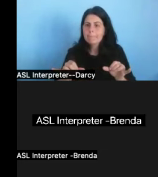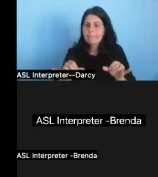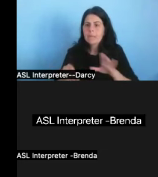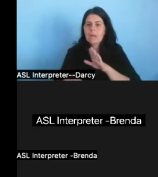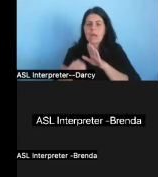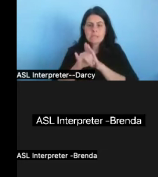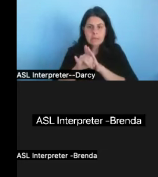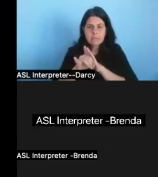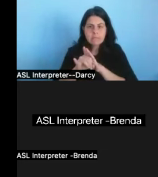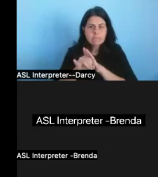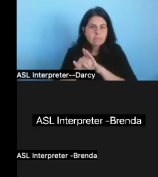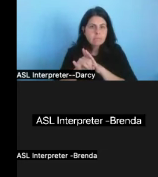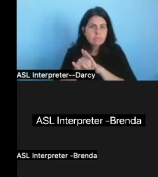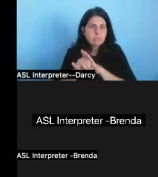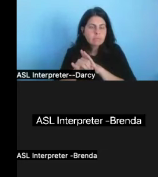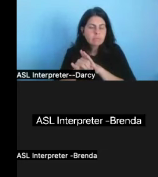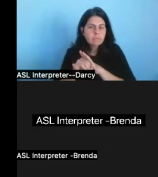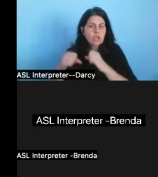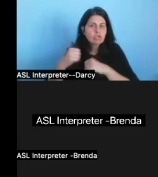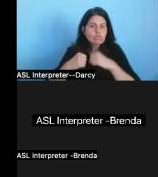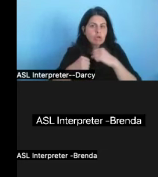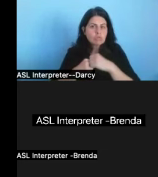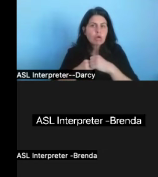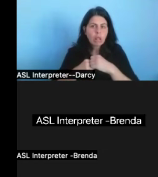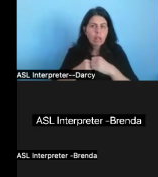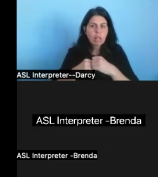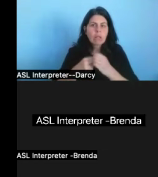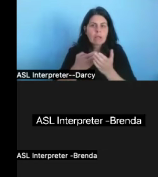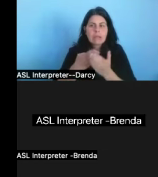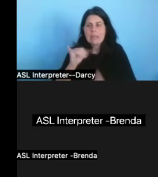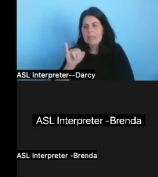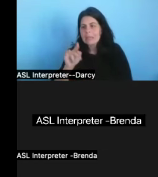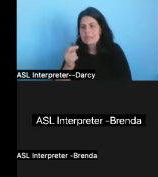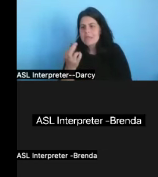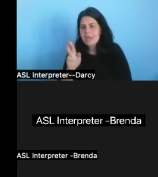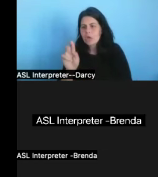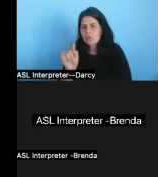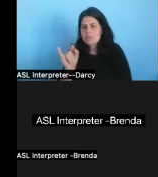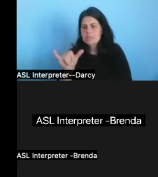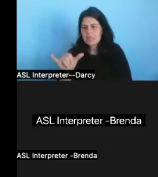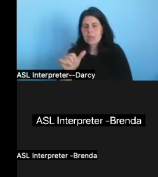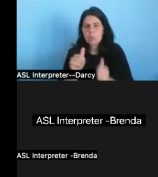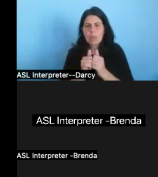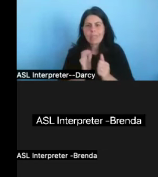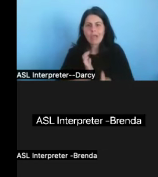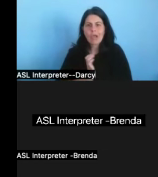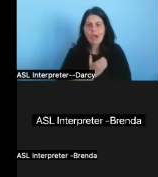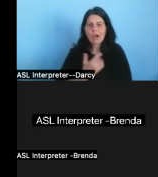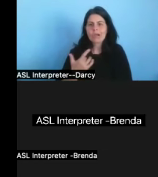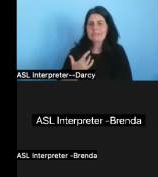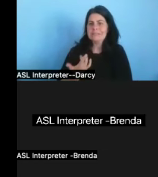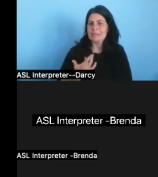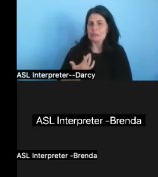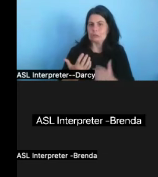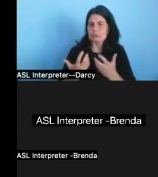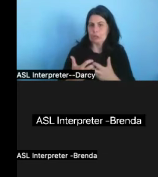identify the structural integrity with our sensors, and what we want to do is to fail safe